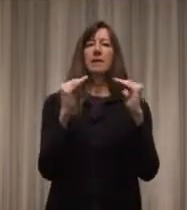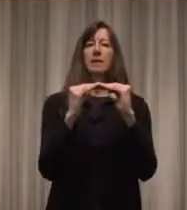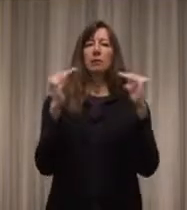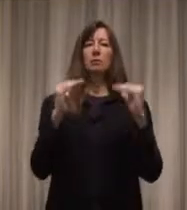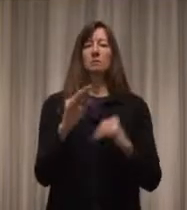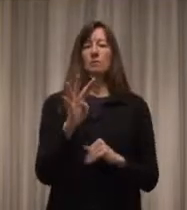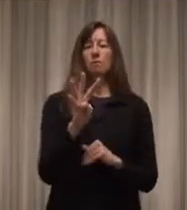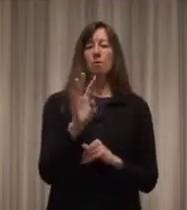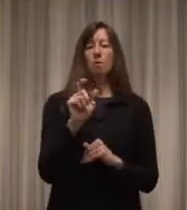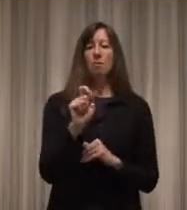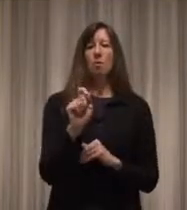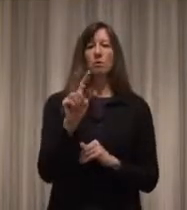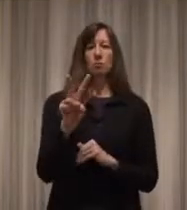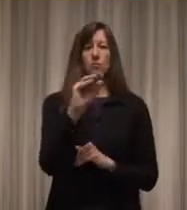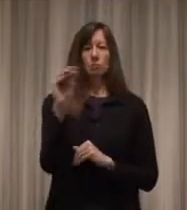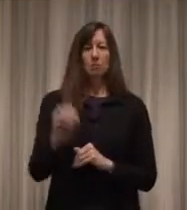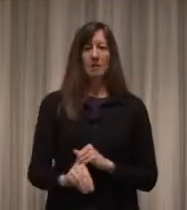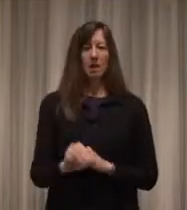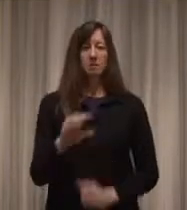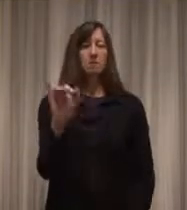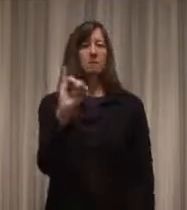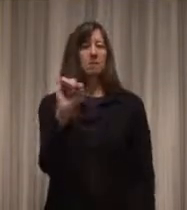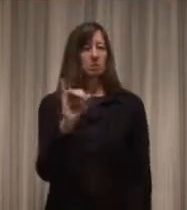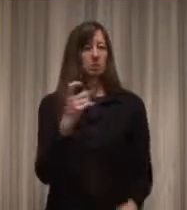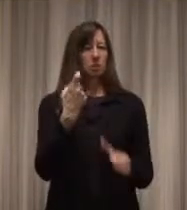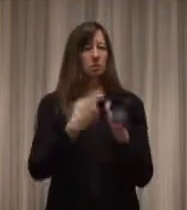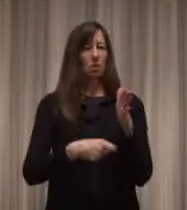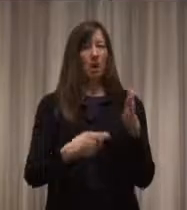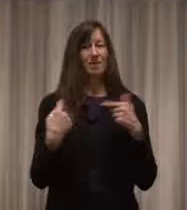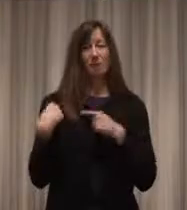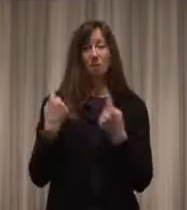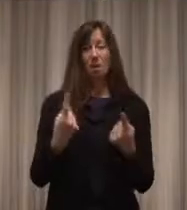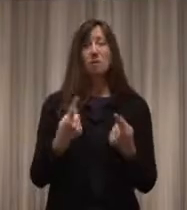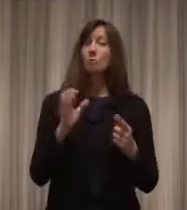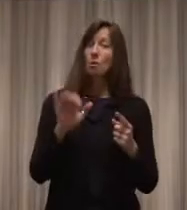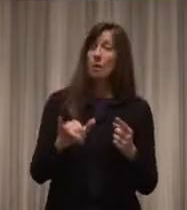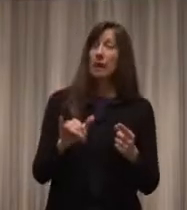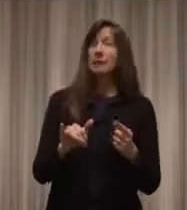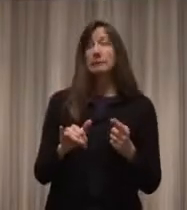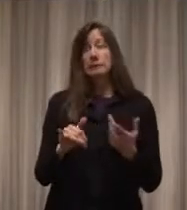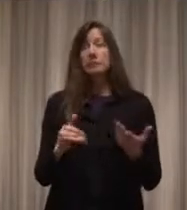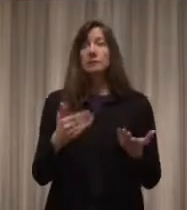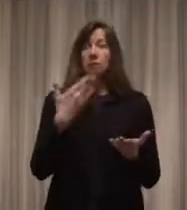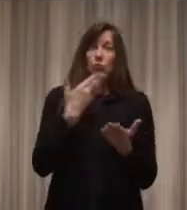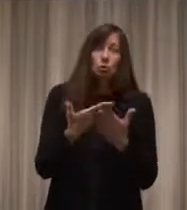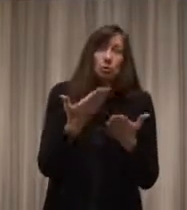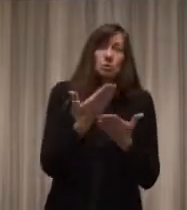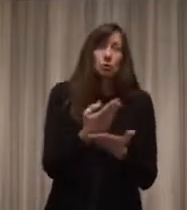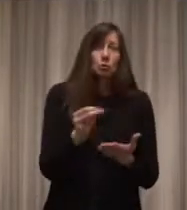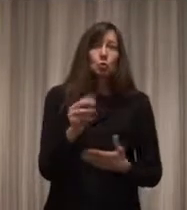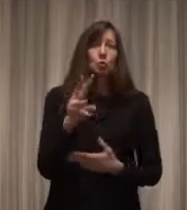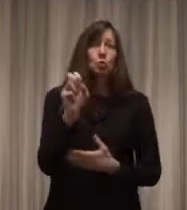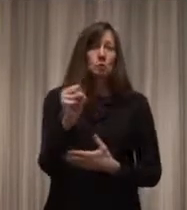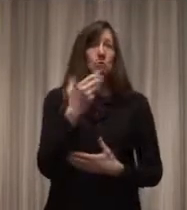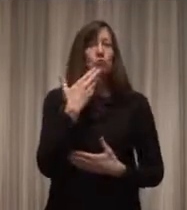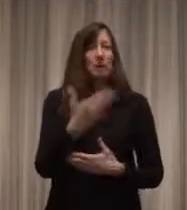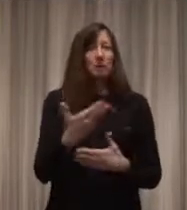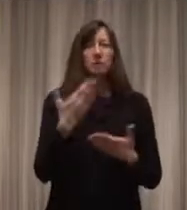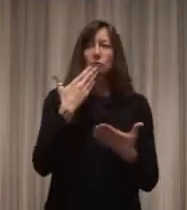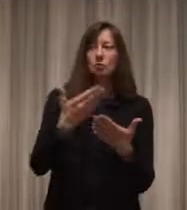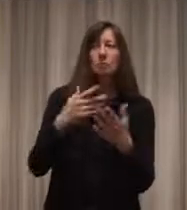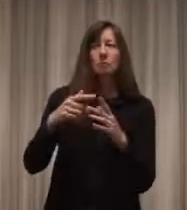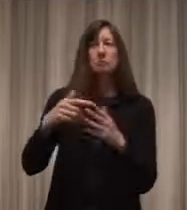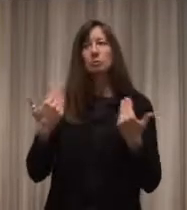infection rate. That is one of the most encouraging signs we've seen to finally get below